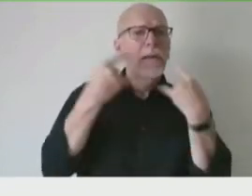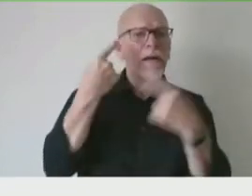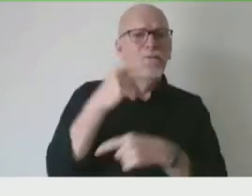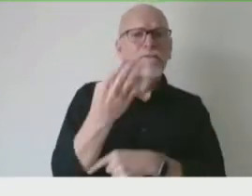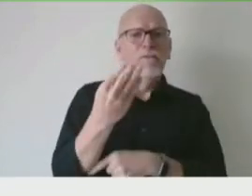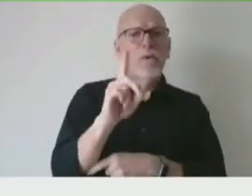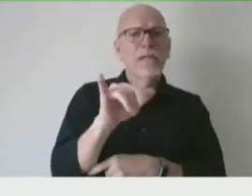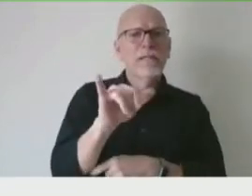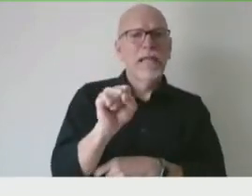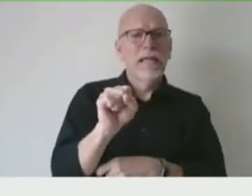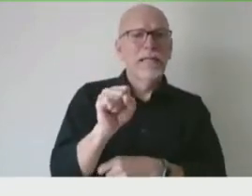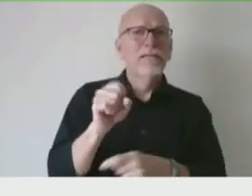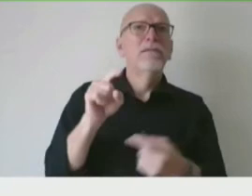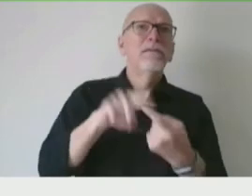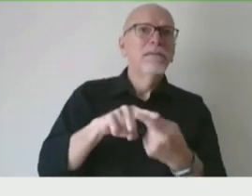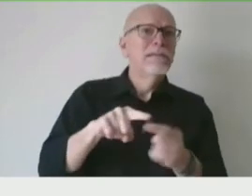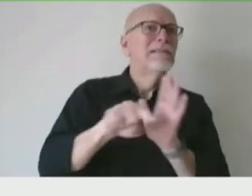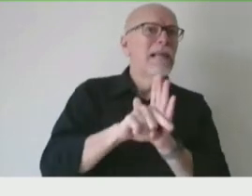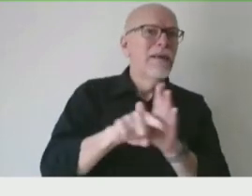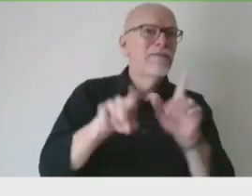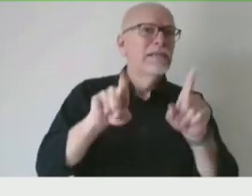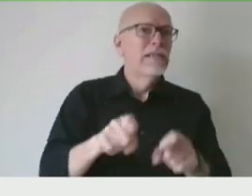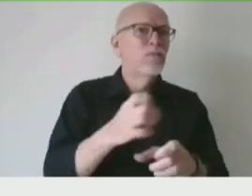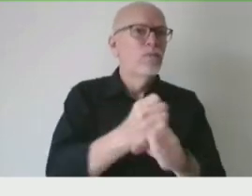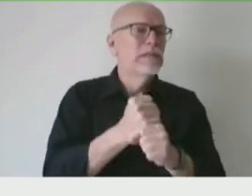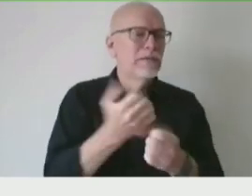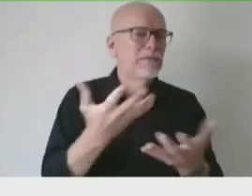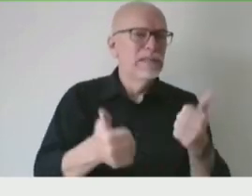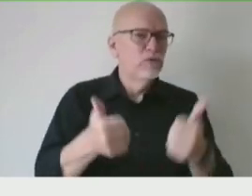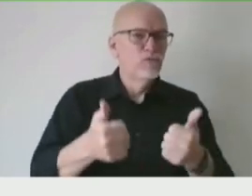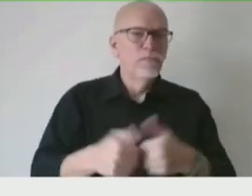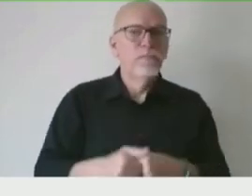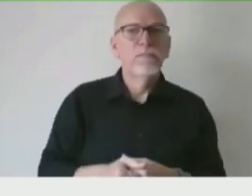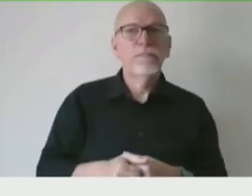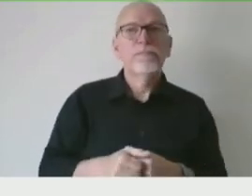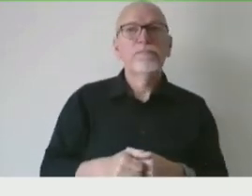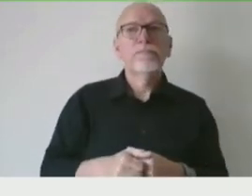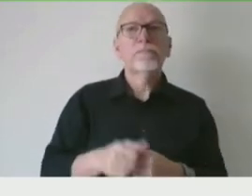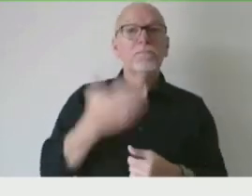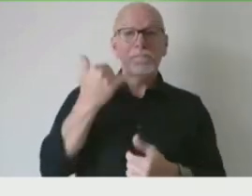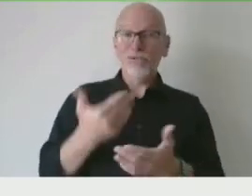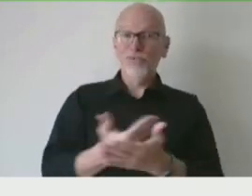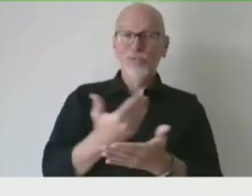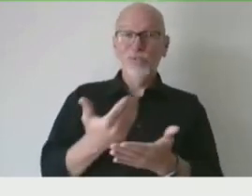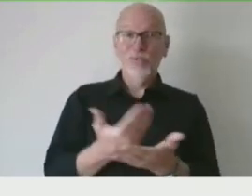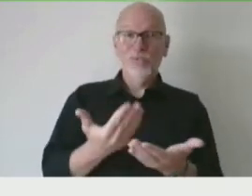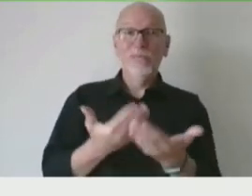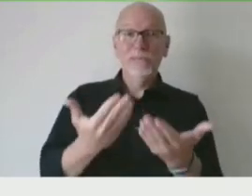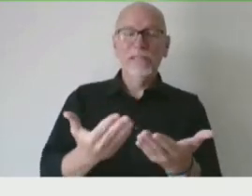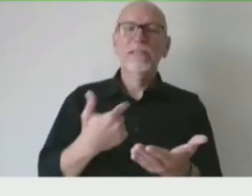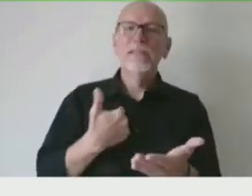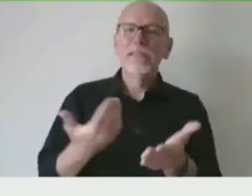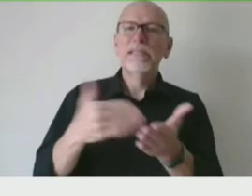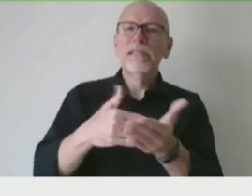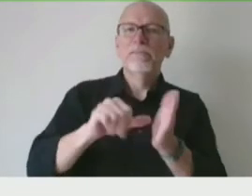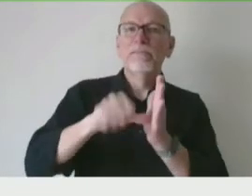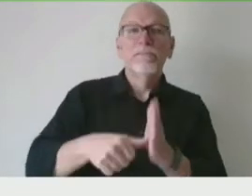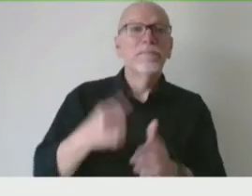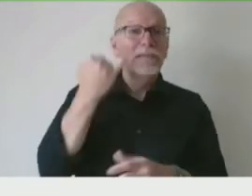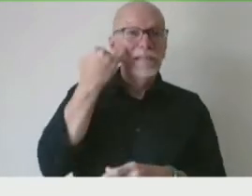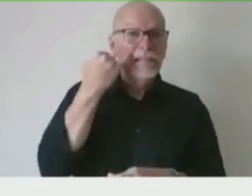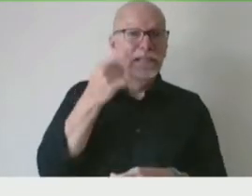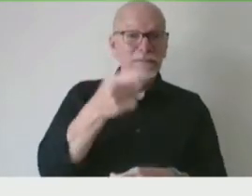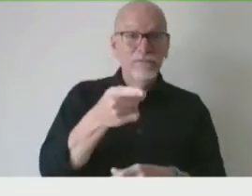or as I mentioned, until the negative test is received. Because this is a new recommendation, let me repeat it. If you are a